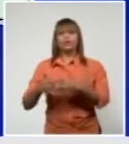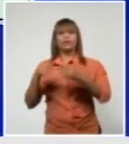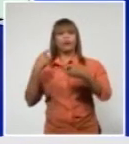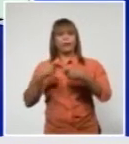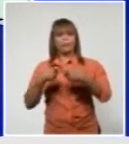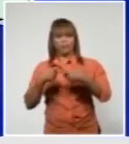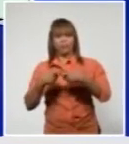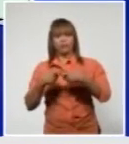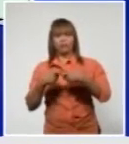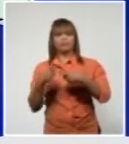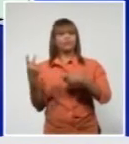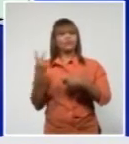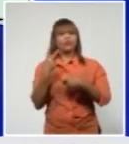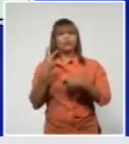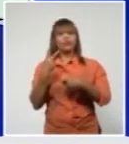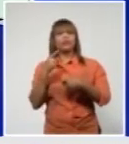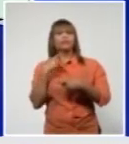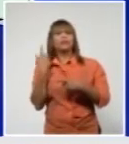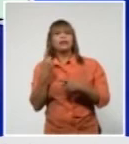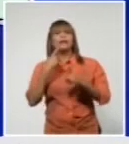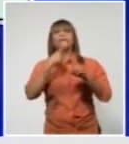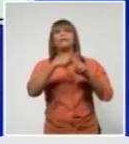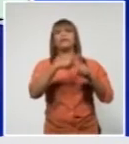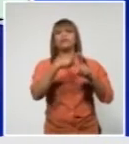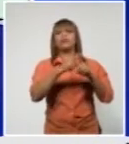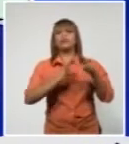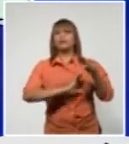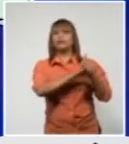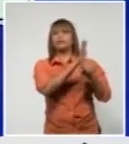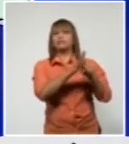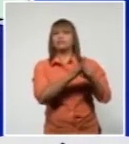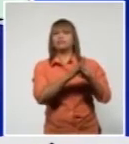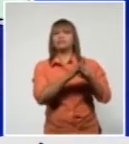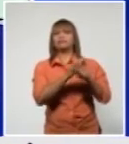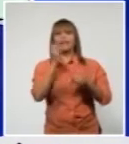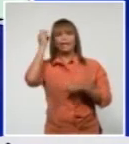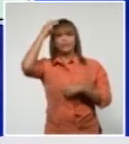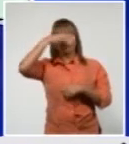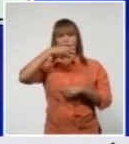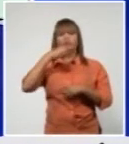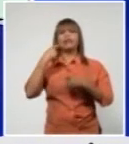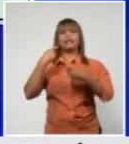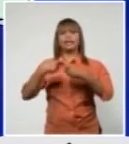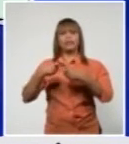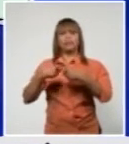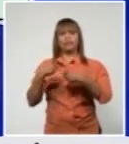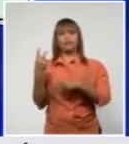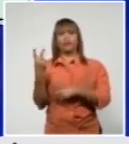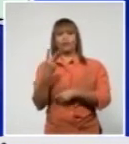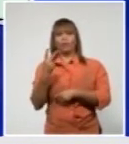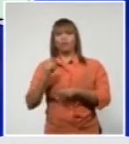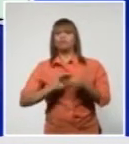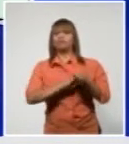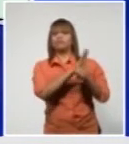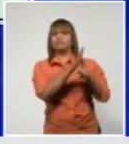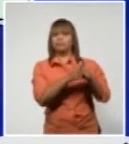1,176,286 cases of COVID-19. These are the countries with the highest number of cases